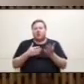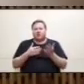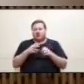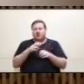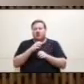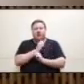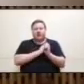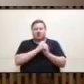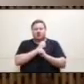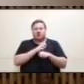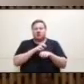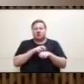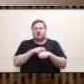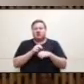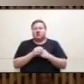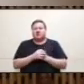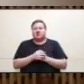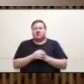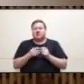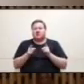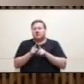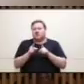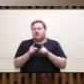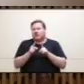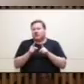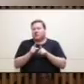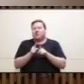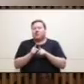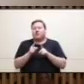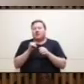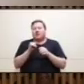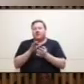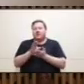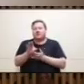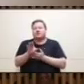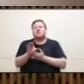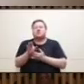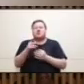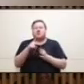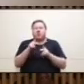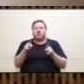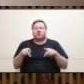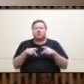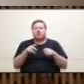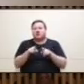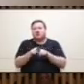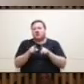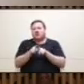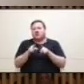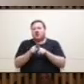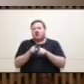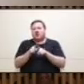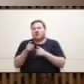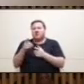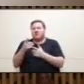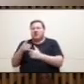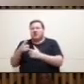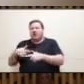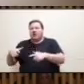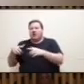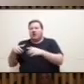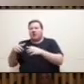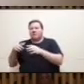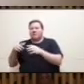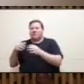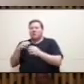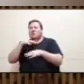The valuers are helping us with investment property, and then we also have provision for landfill site, which is quite technical. They are